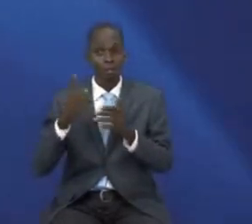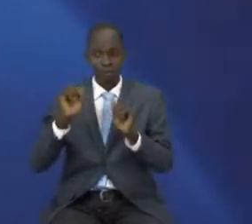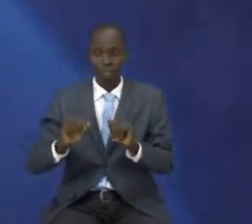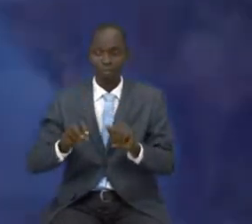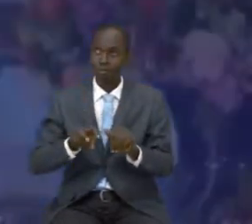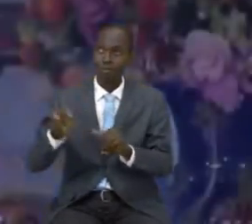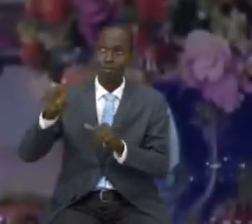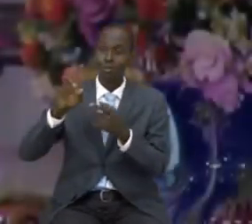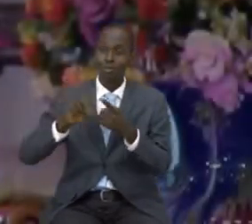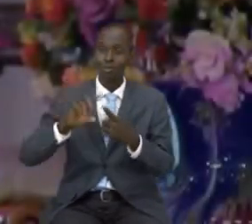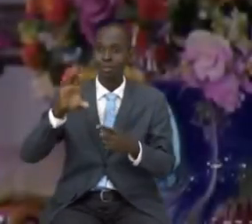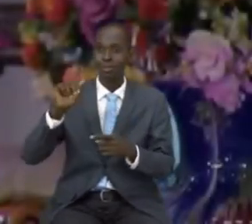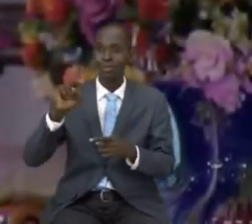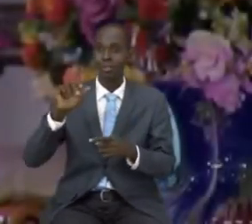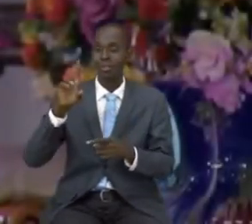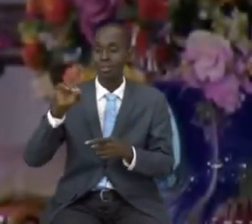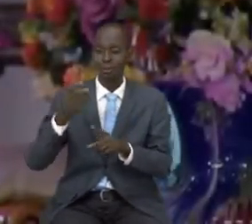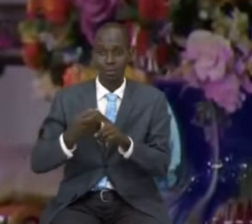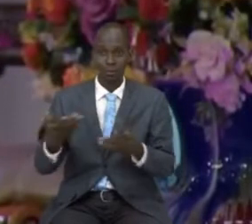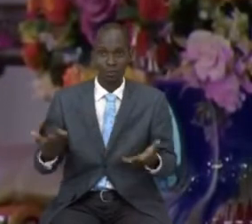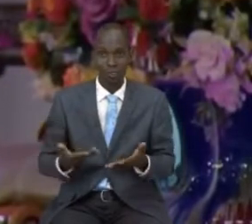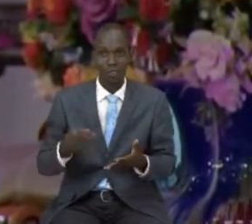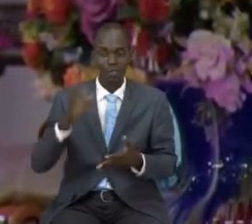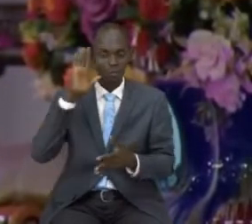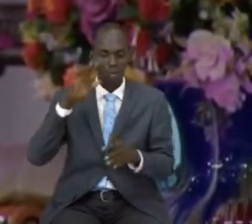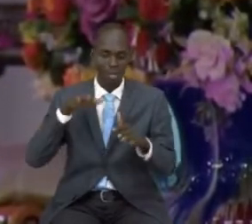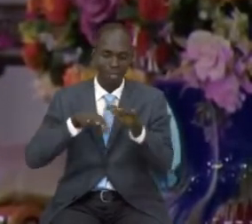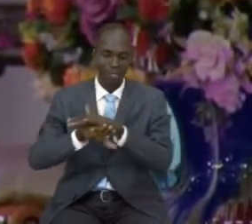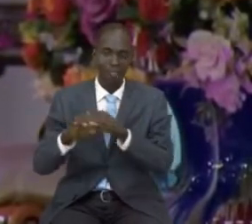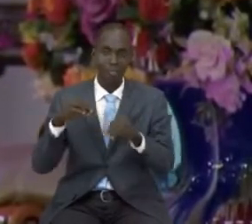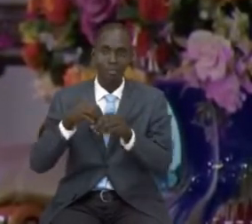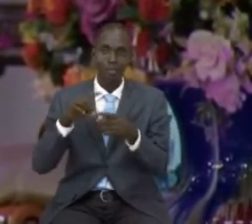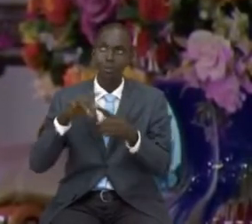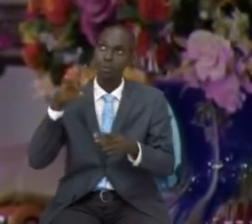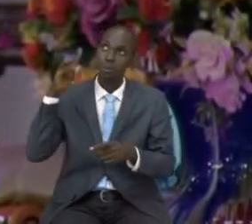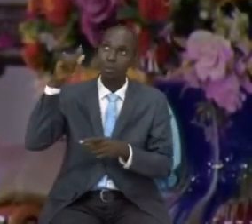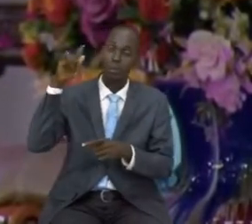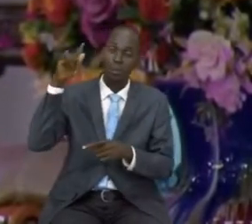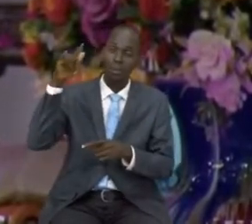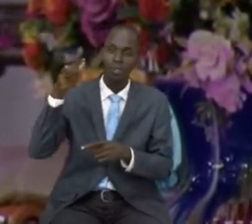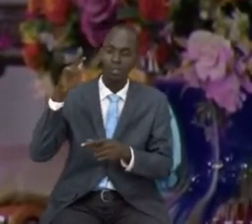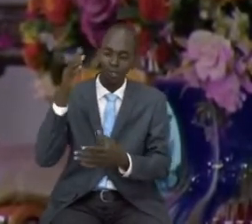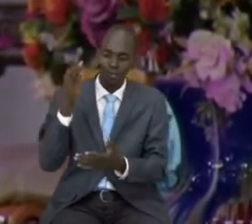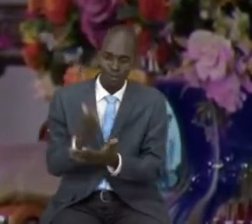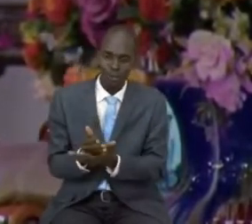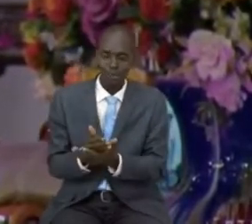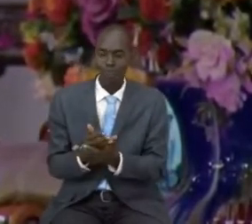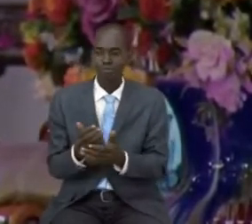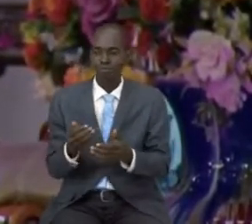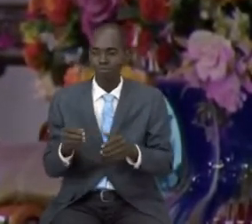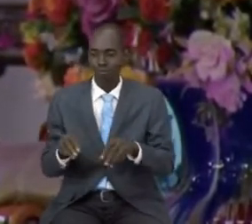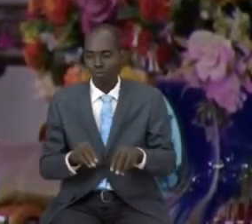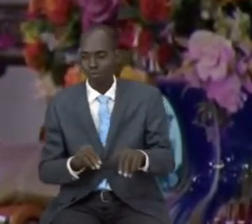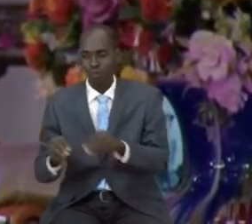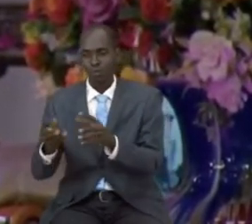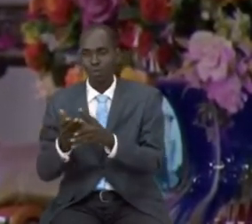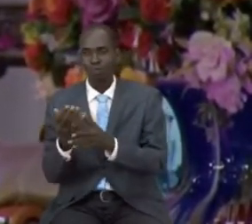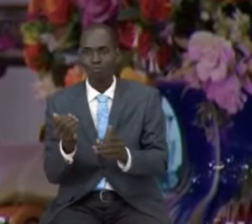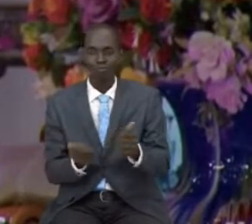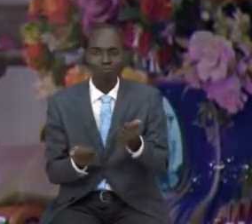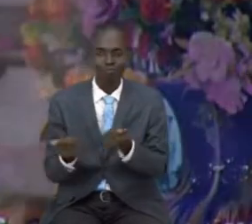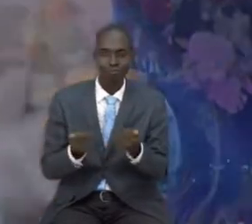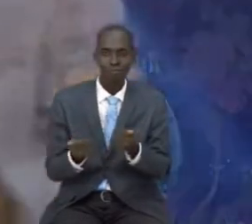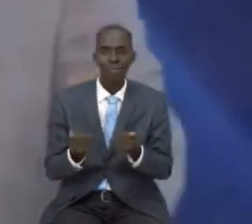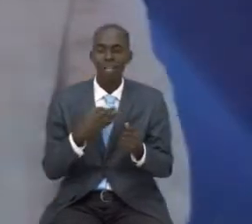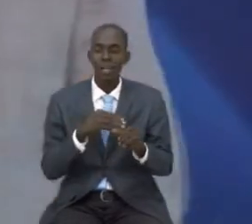from the Alpha location, you get in the plane, you stop, you're in transit, then you move all